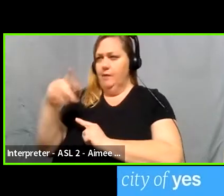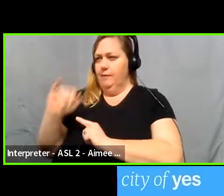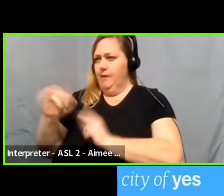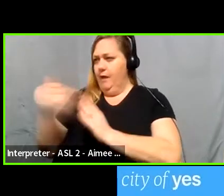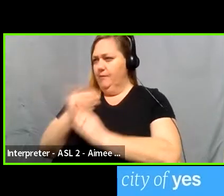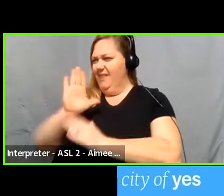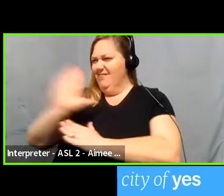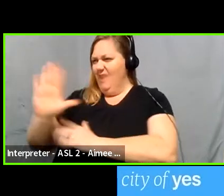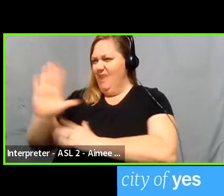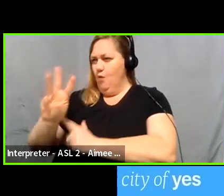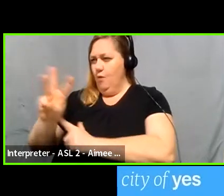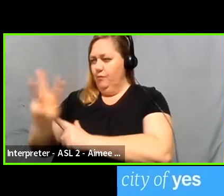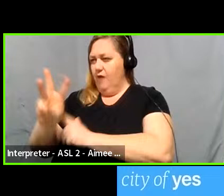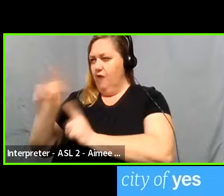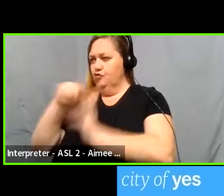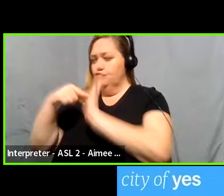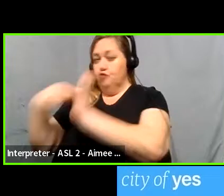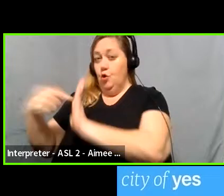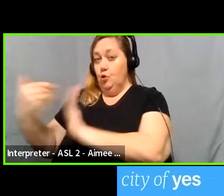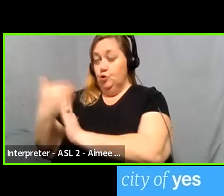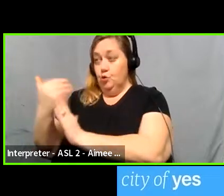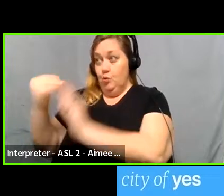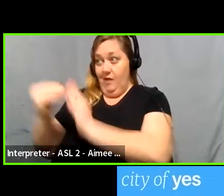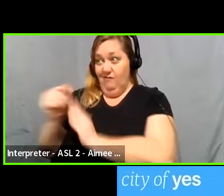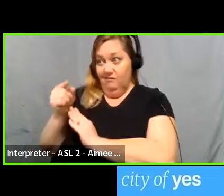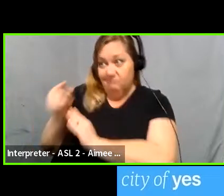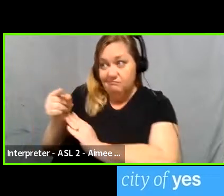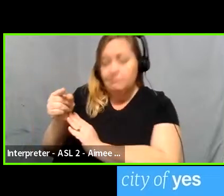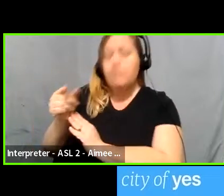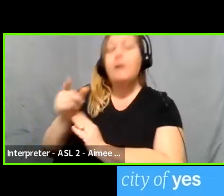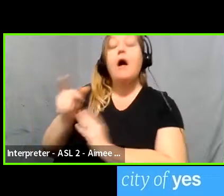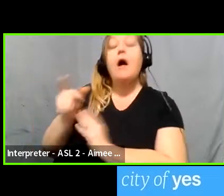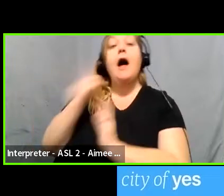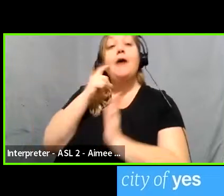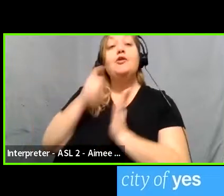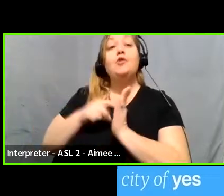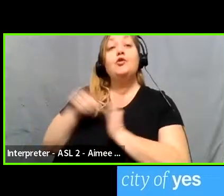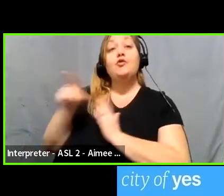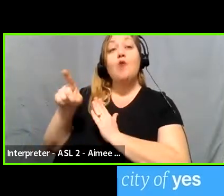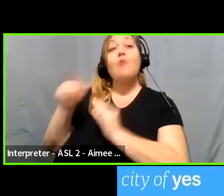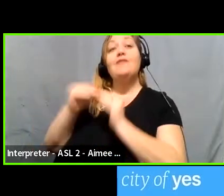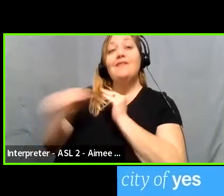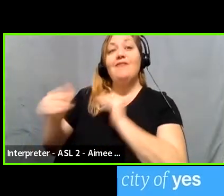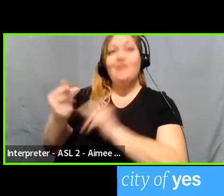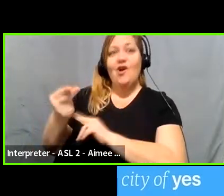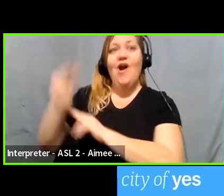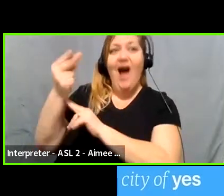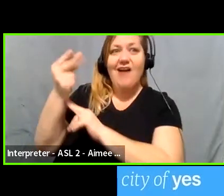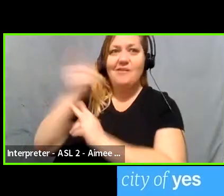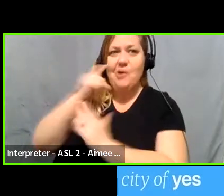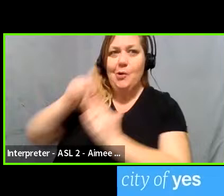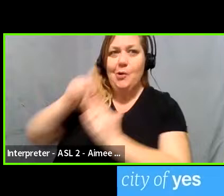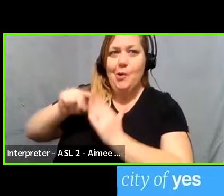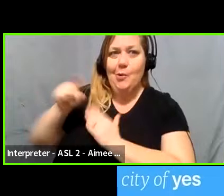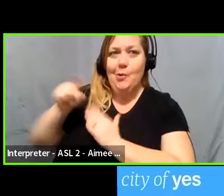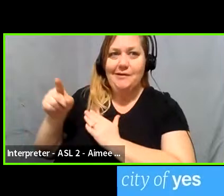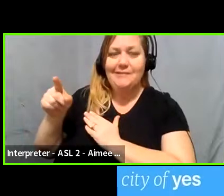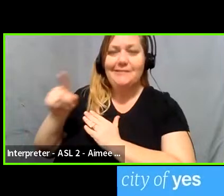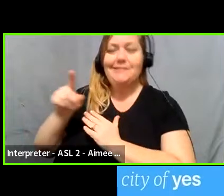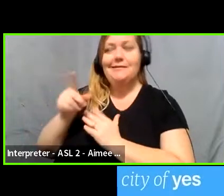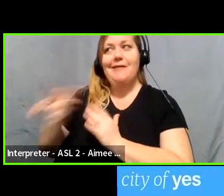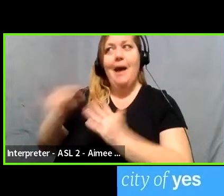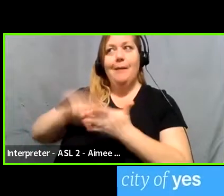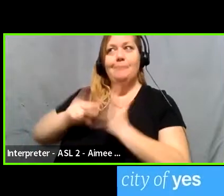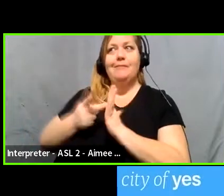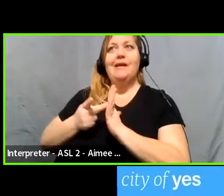the new 2024 AMI levels. And as you've noticed, those AMI levels are a lot higher. And it speaks to how overall,